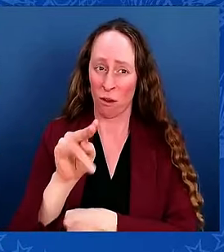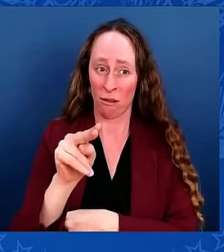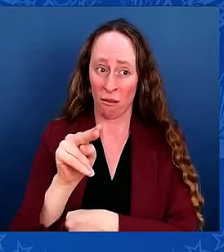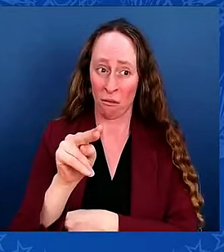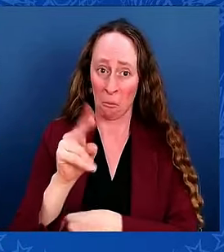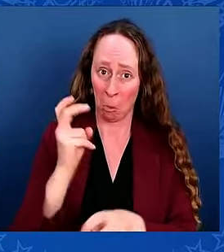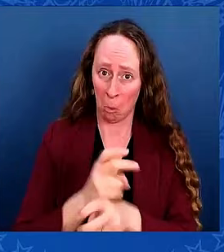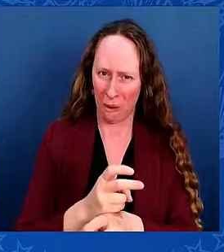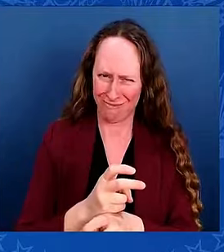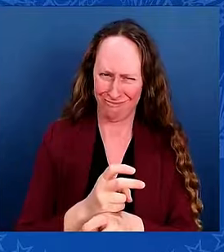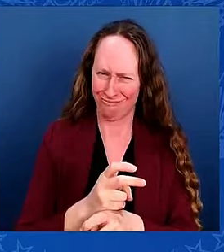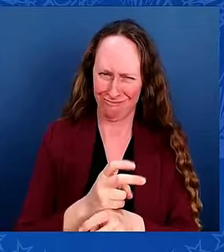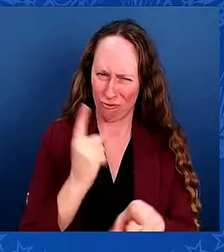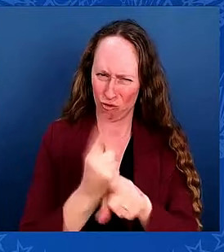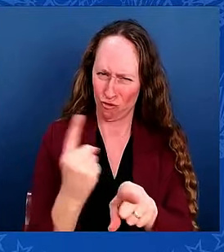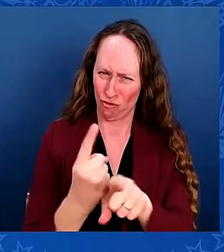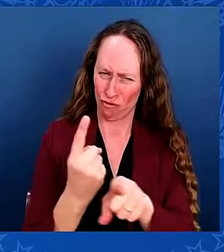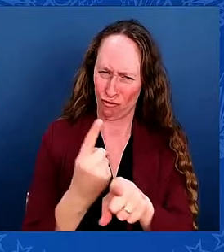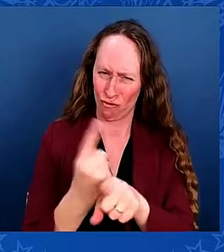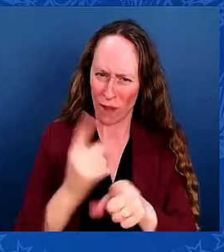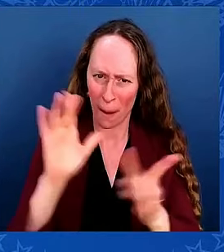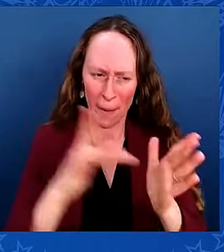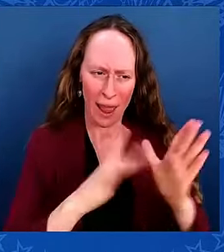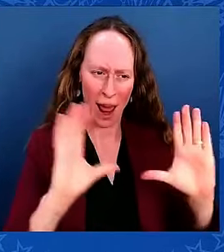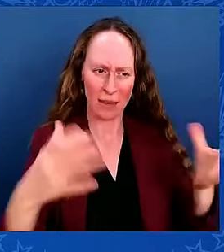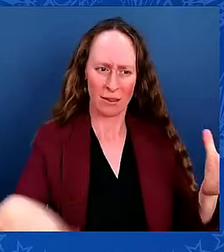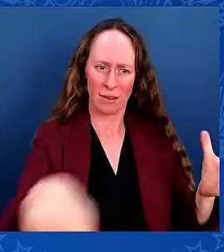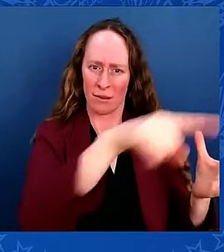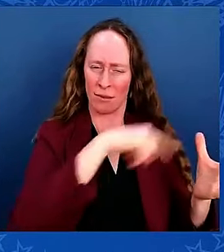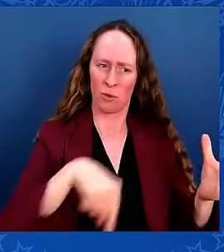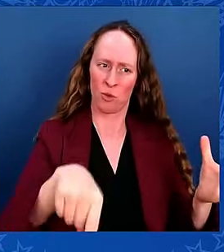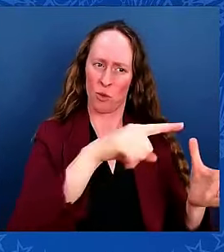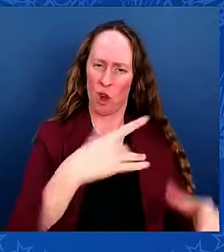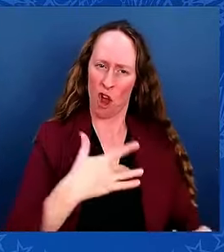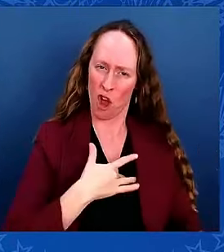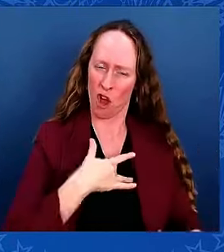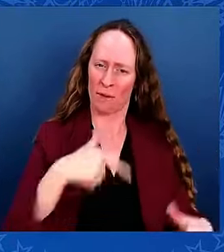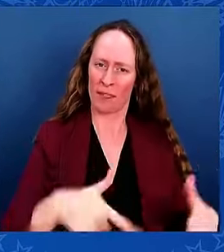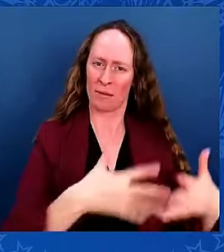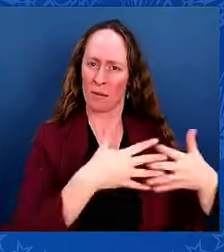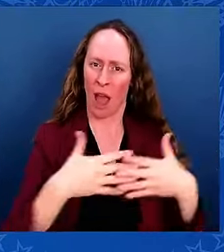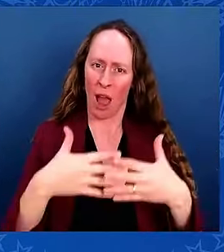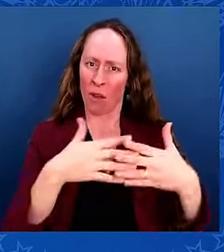and unions built the middle class. Period.